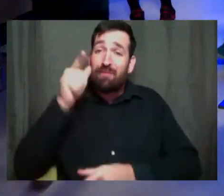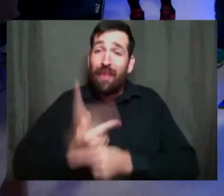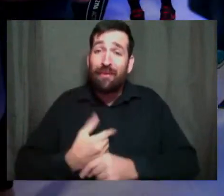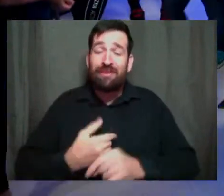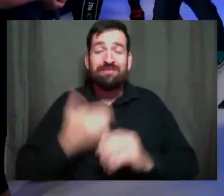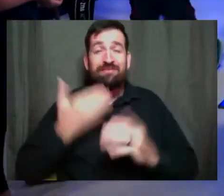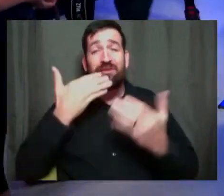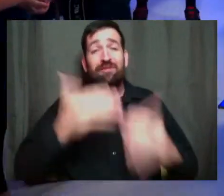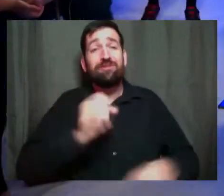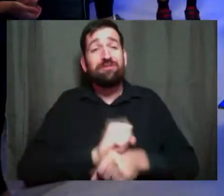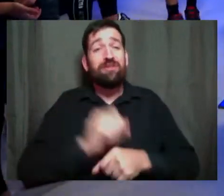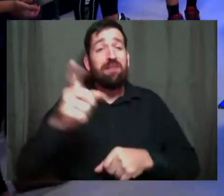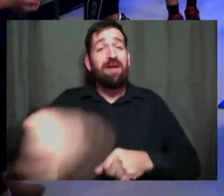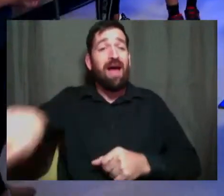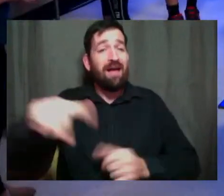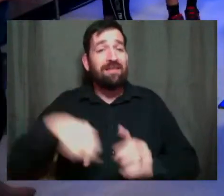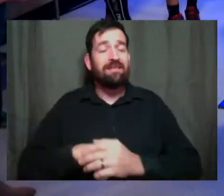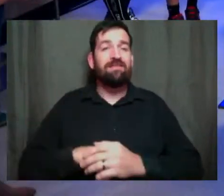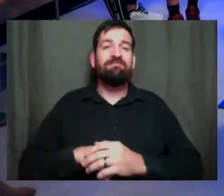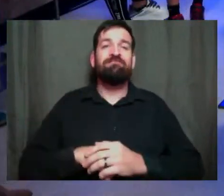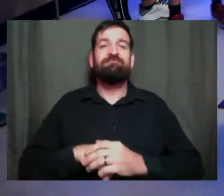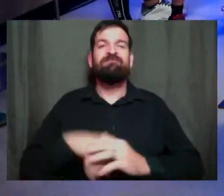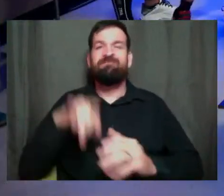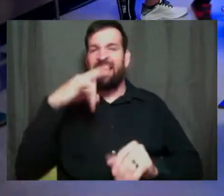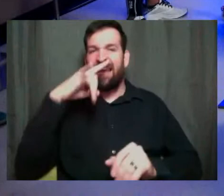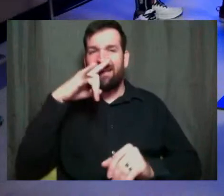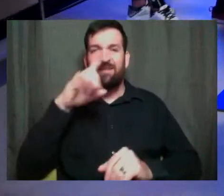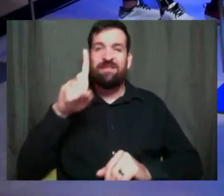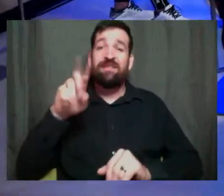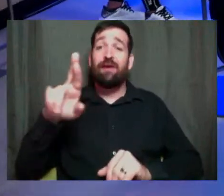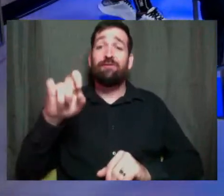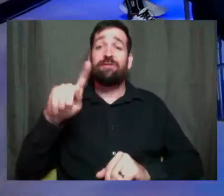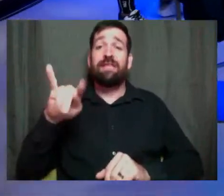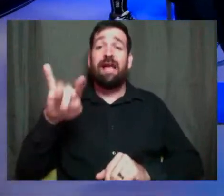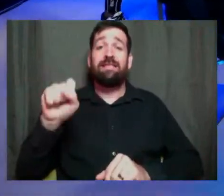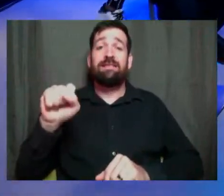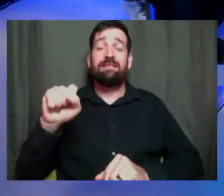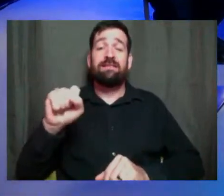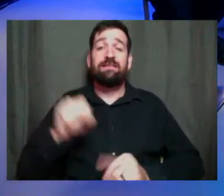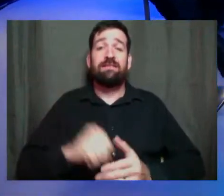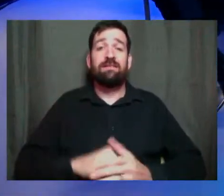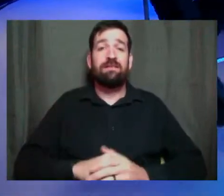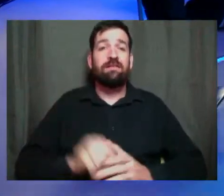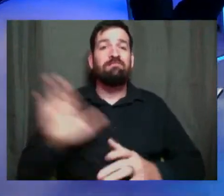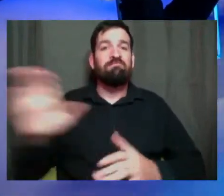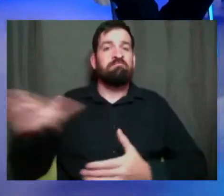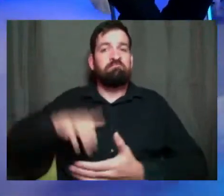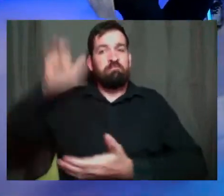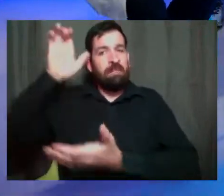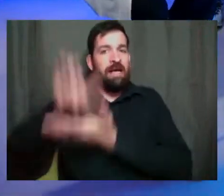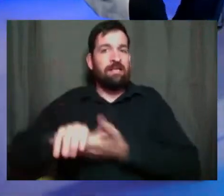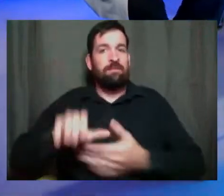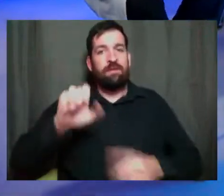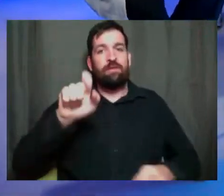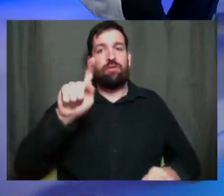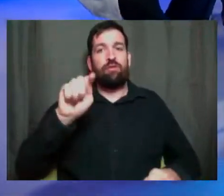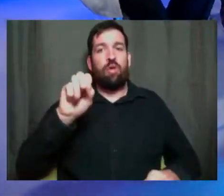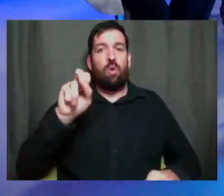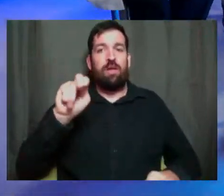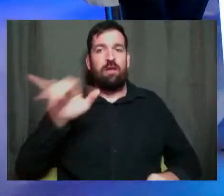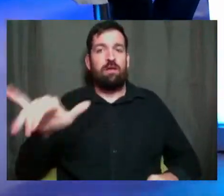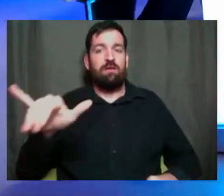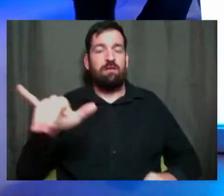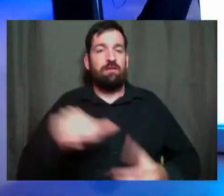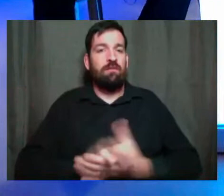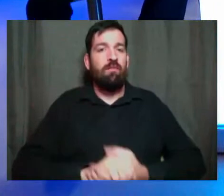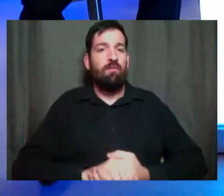right. Thank you. Kiddos. This Oh, is Dr. the Stites. best. Dr. Yeah, go ahead and Stites. get right up in there. This is my husband, Tony. Tony. You're just meeting all